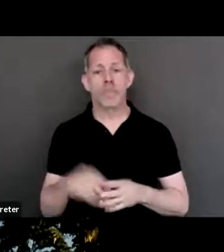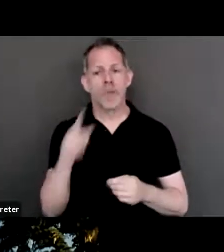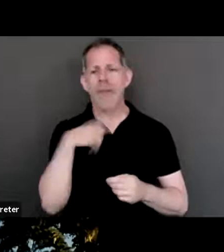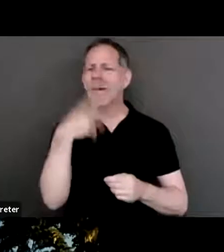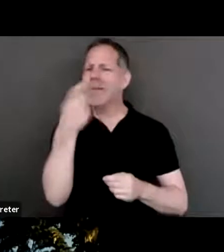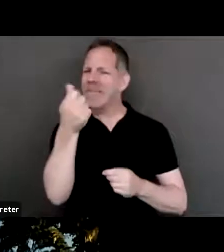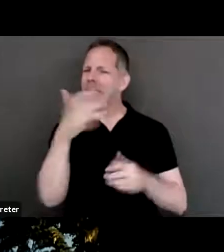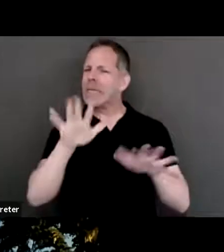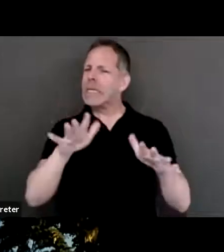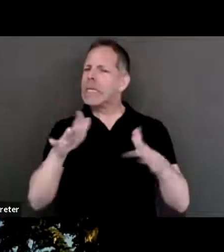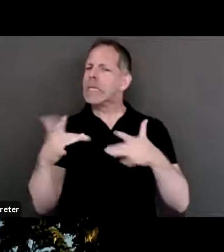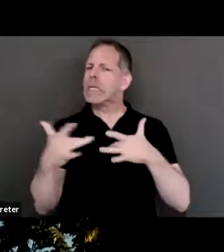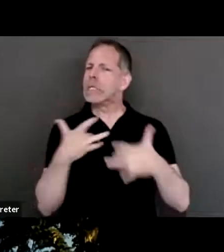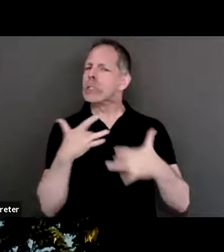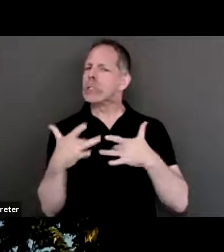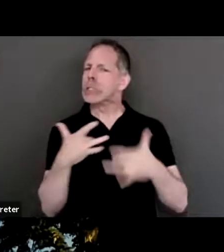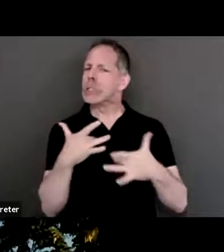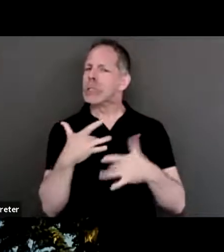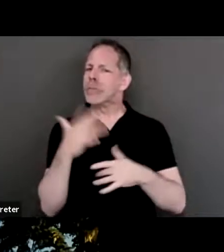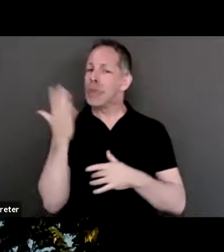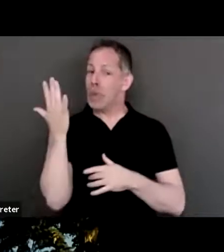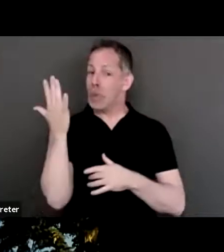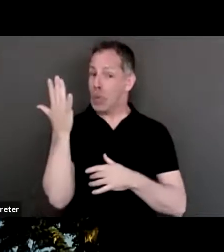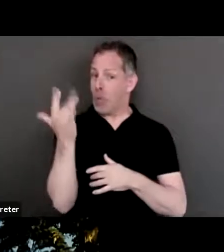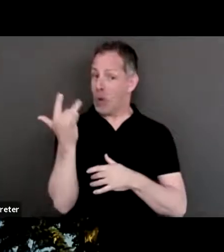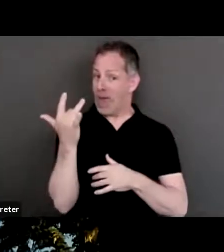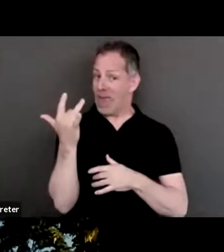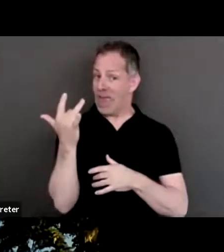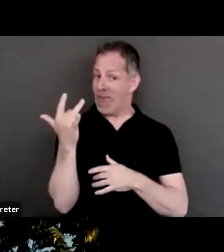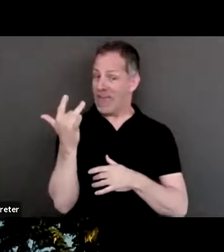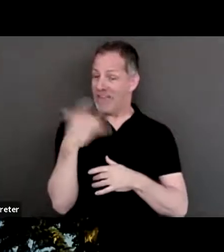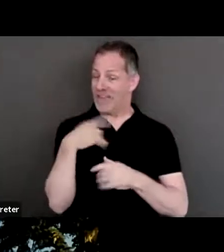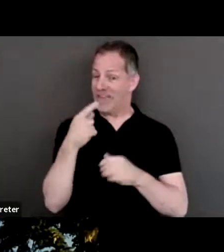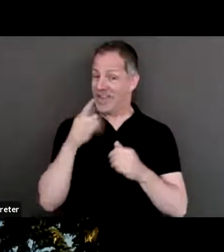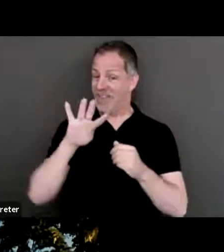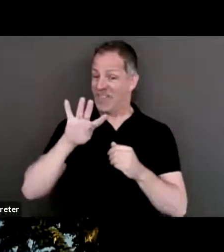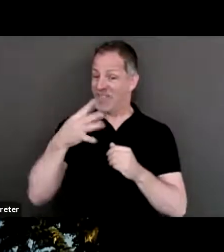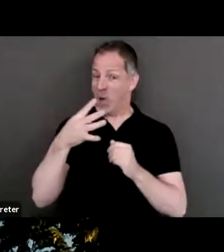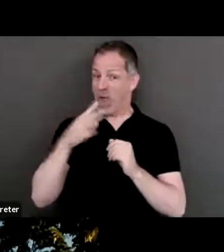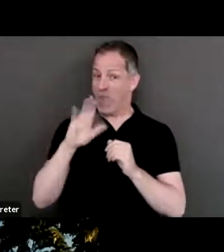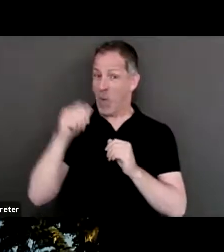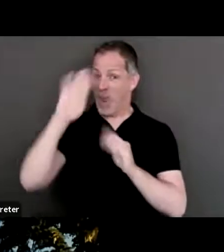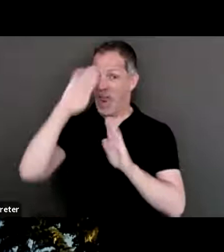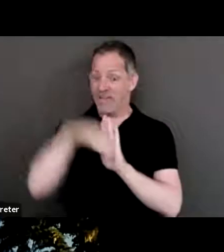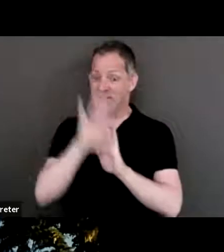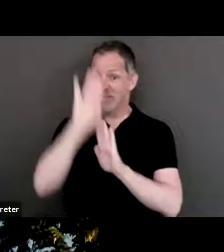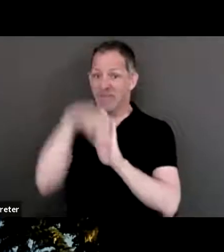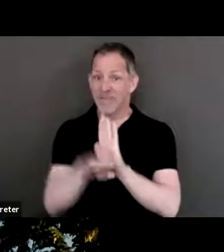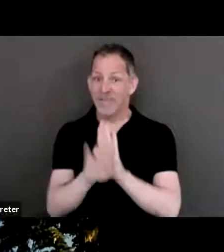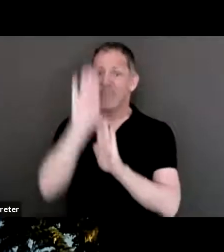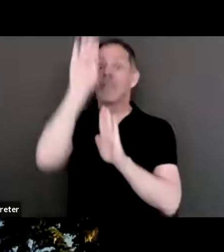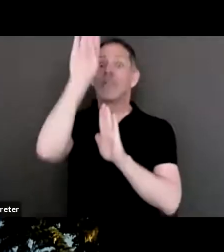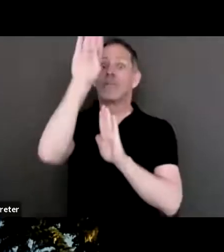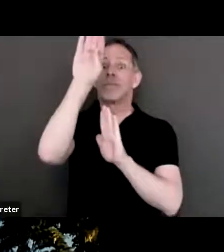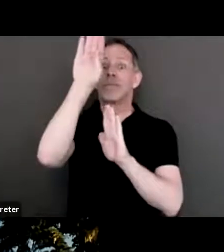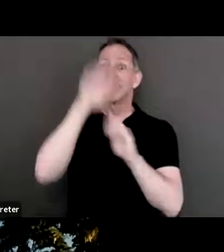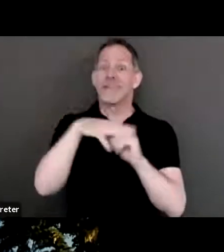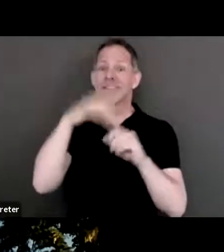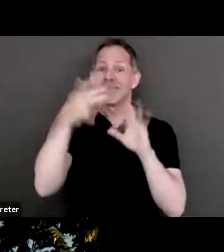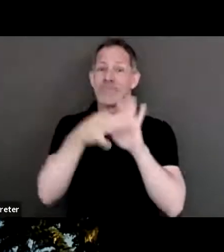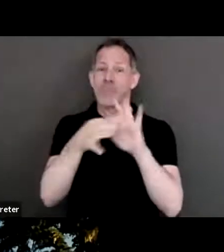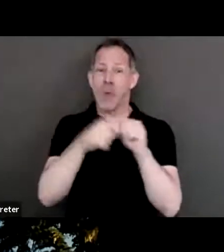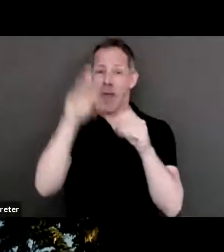4 waves of the pandemic, and we've beaten it back 4 times. We've got about closing